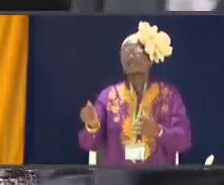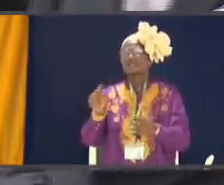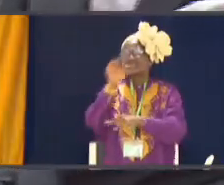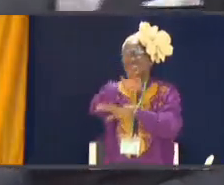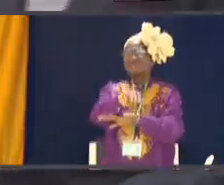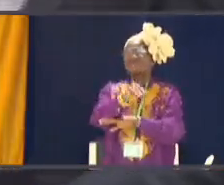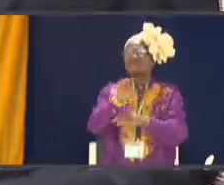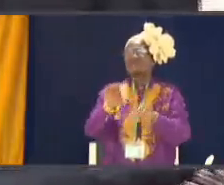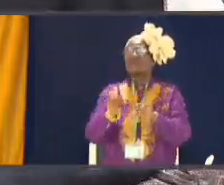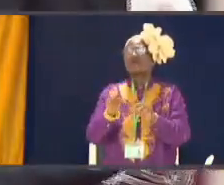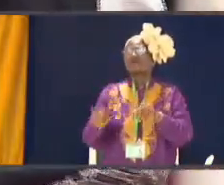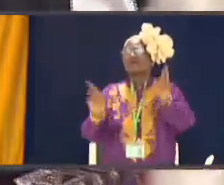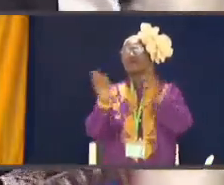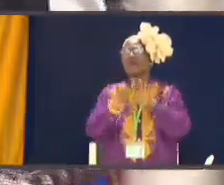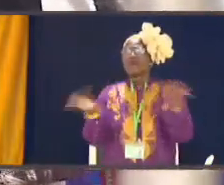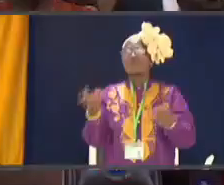lale ona ala fun yin